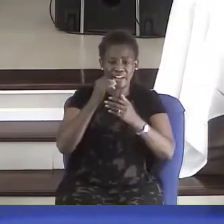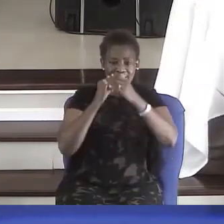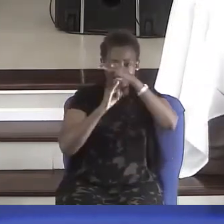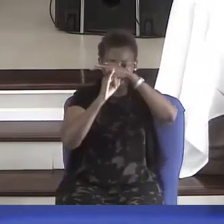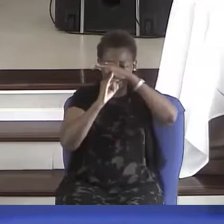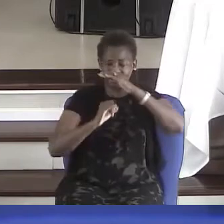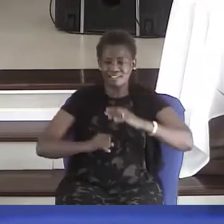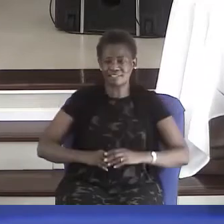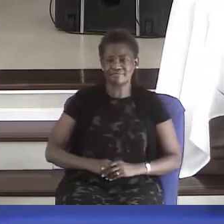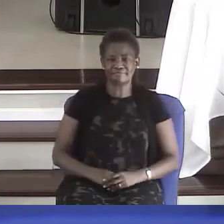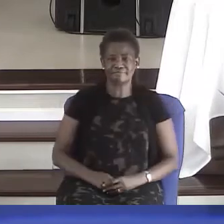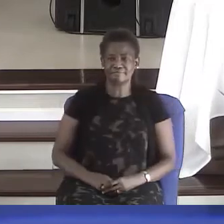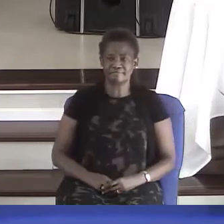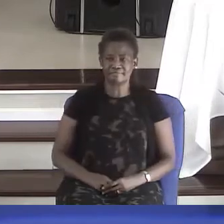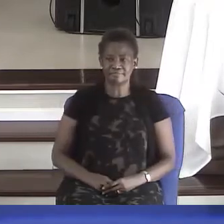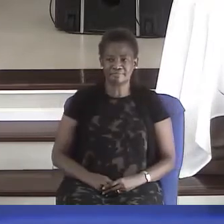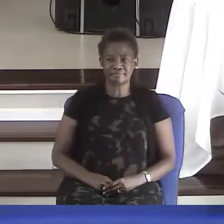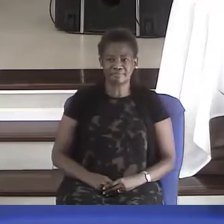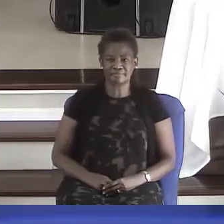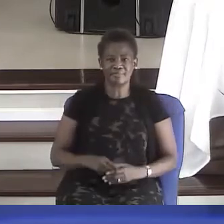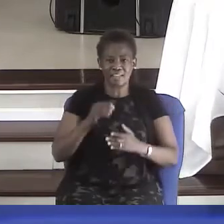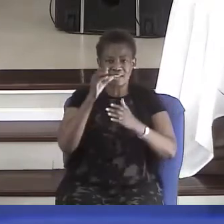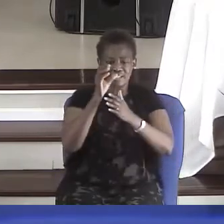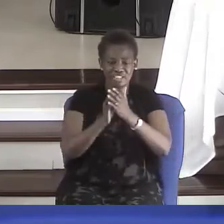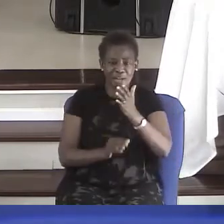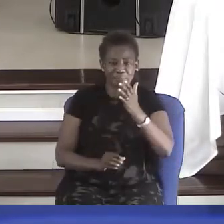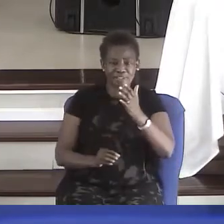the doctor or the devil away.